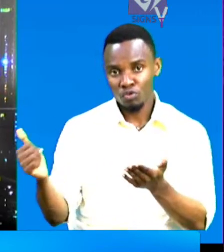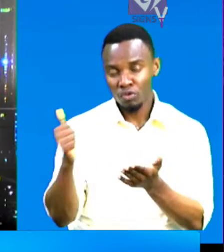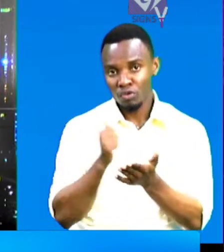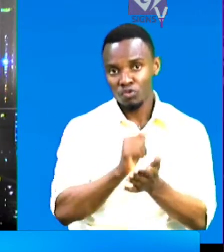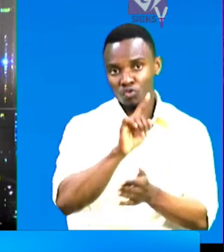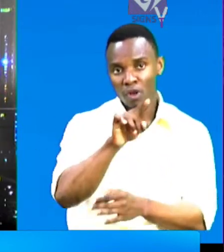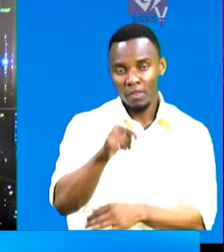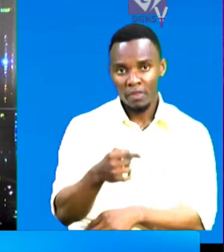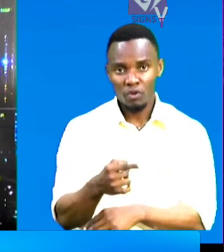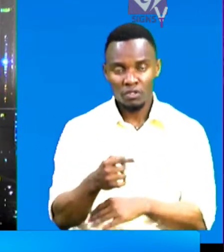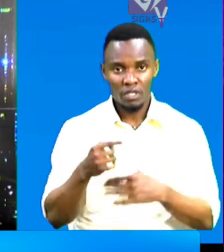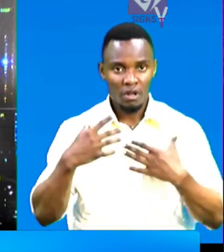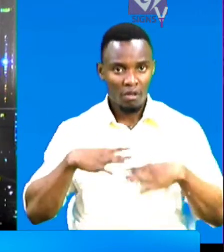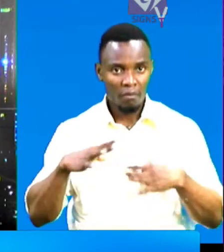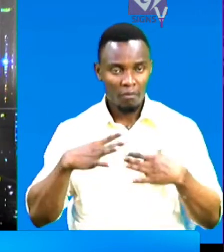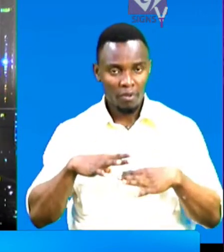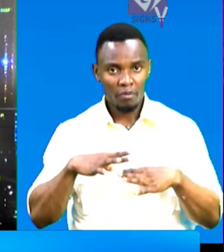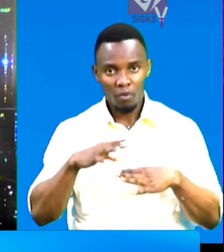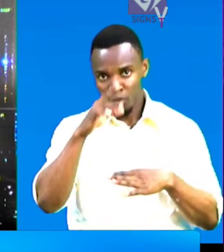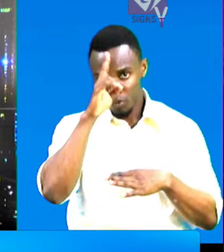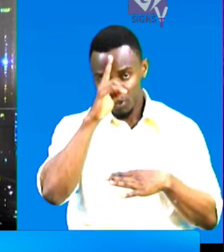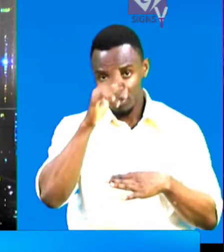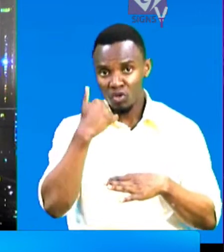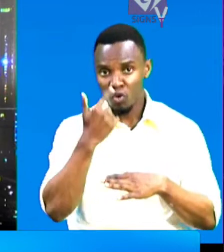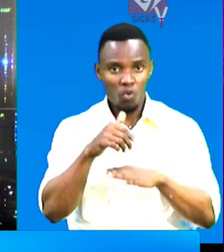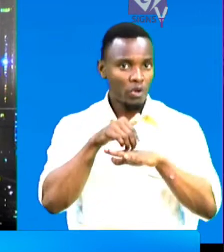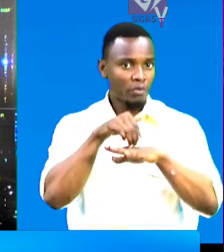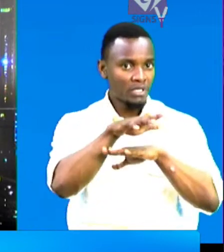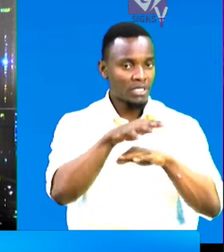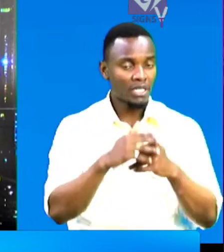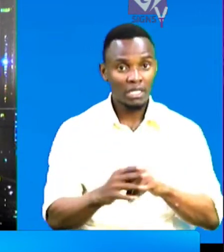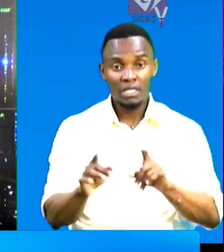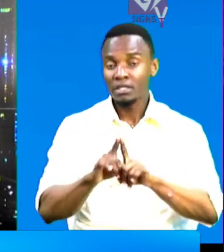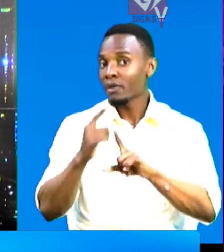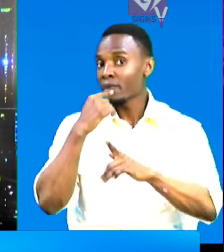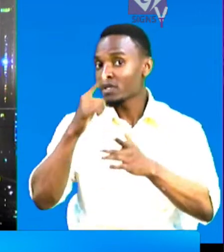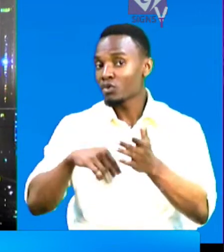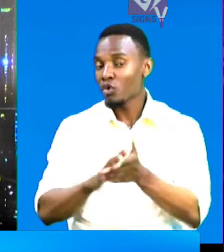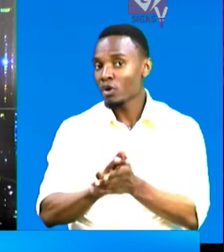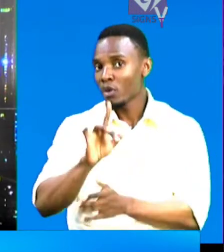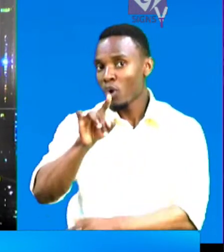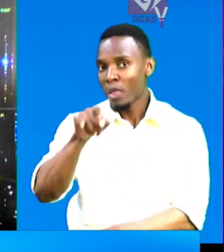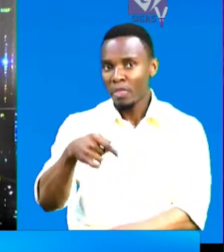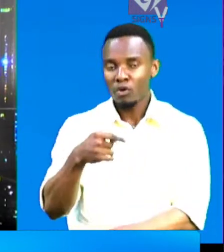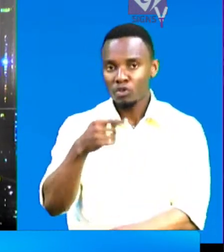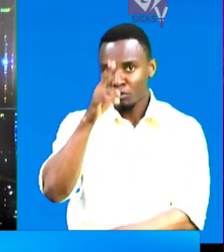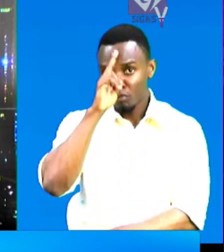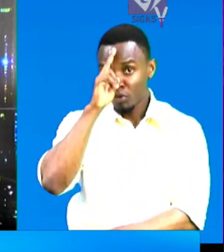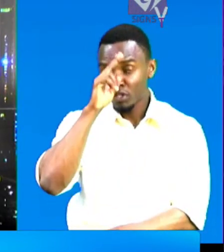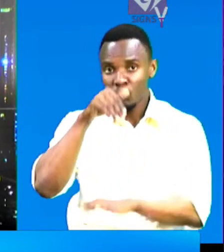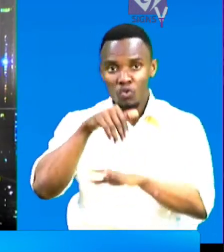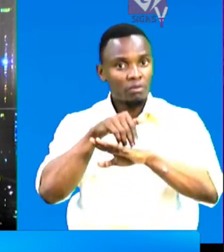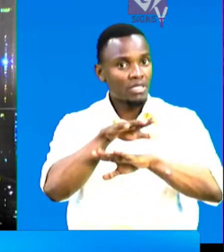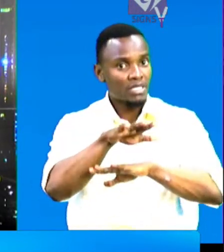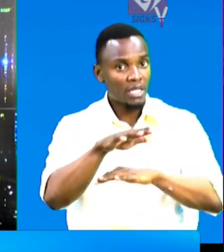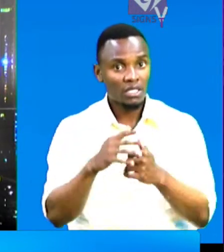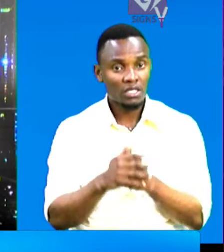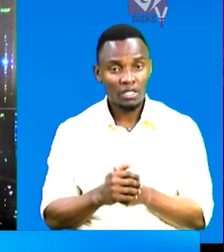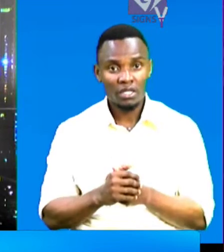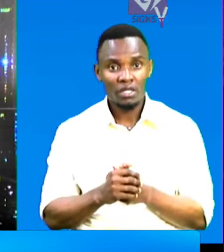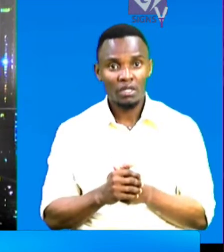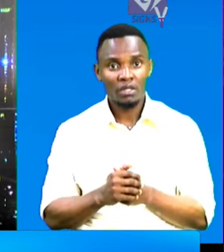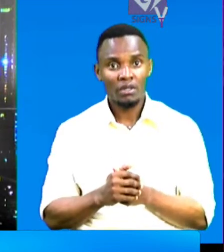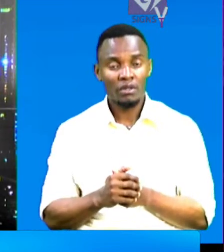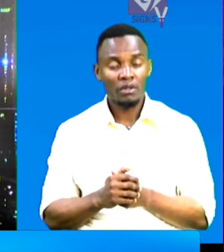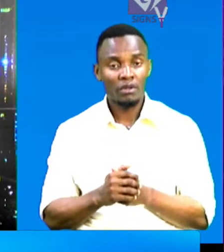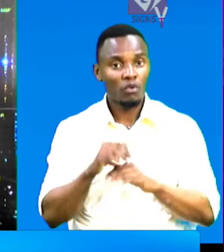mission. The CS further mentioned that the 1,000-member police force will be sent in